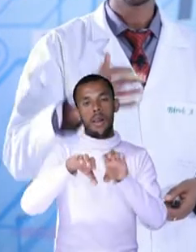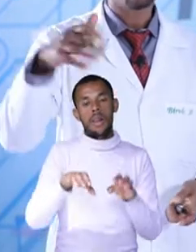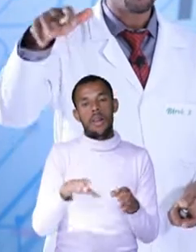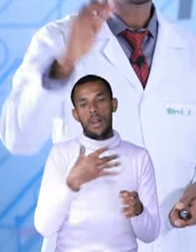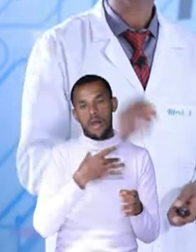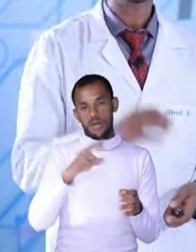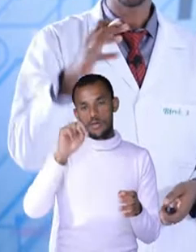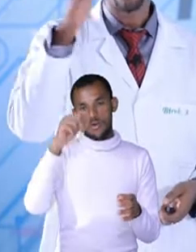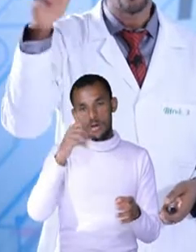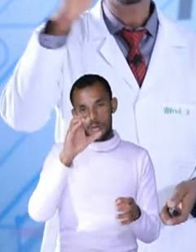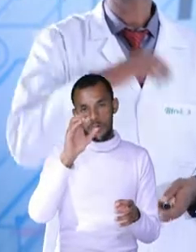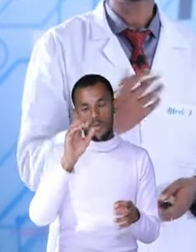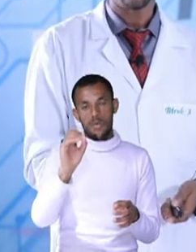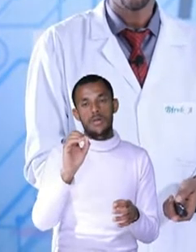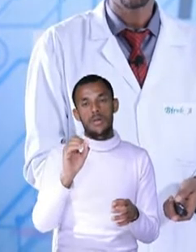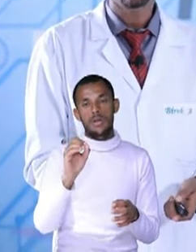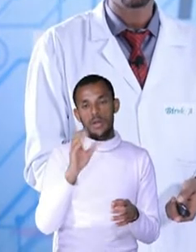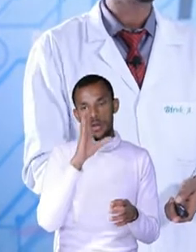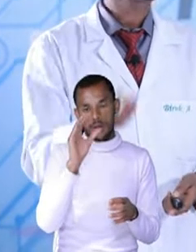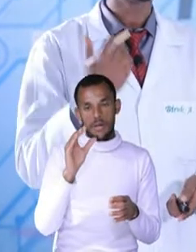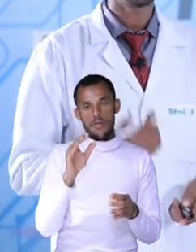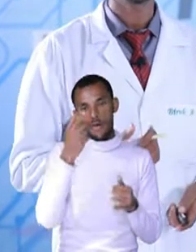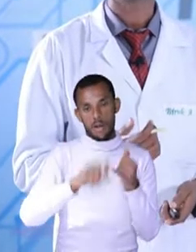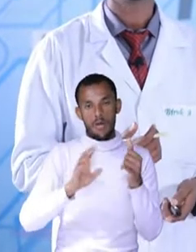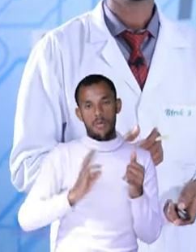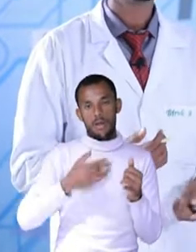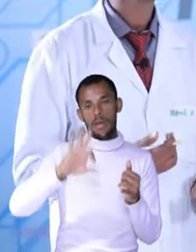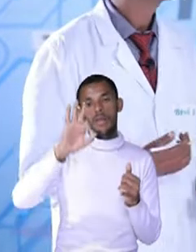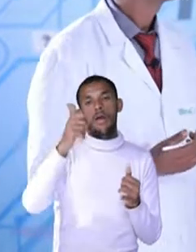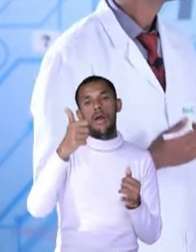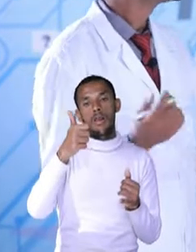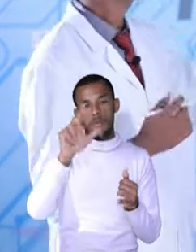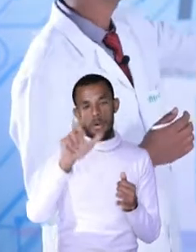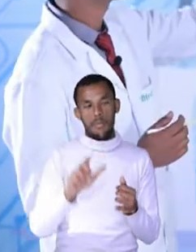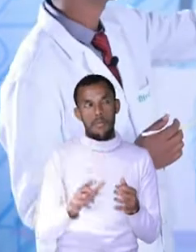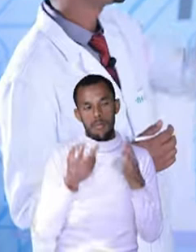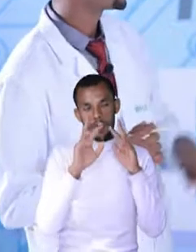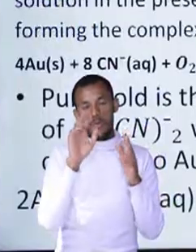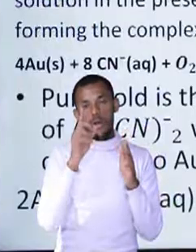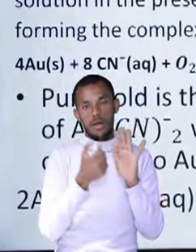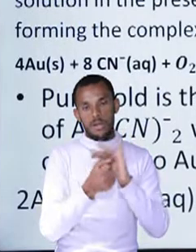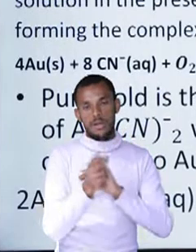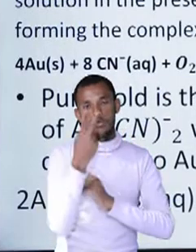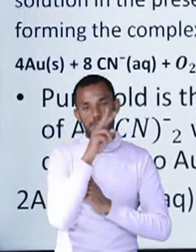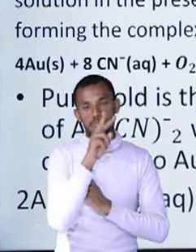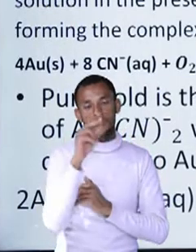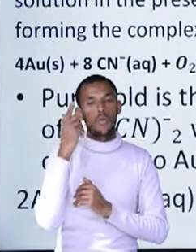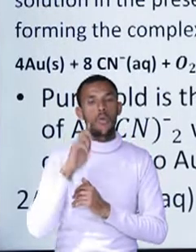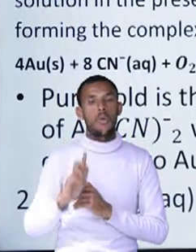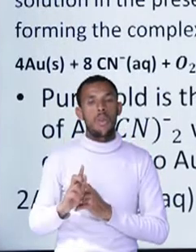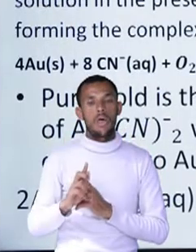chemicals, like sodium hydroxide, by adding of sodium hydroxide, and so on. Finally, it gets aluminium. Look one example here.